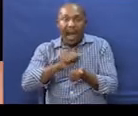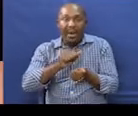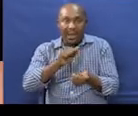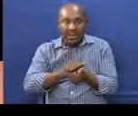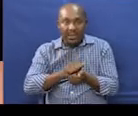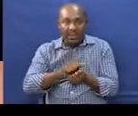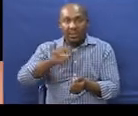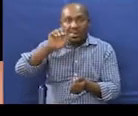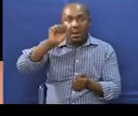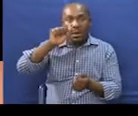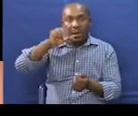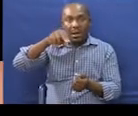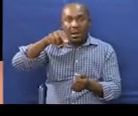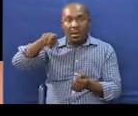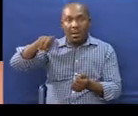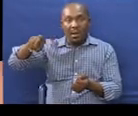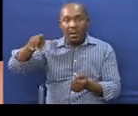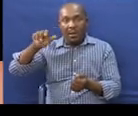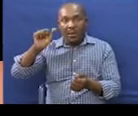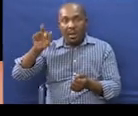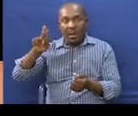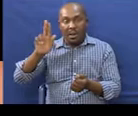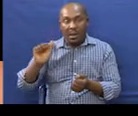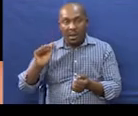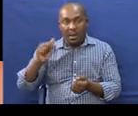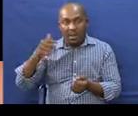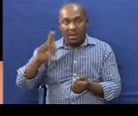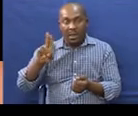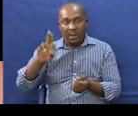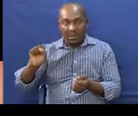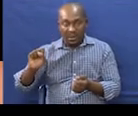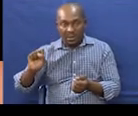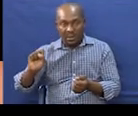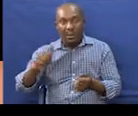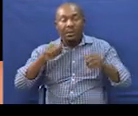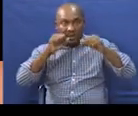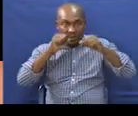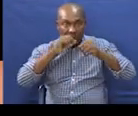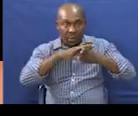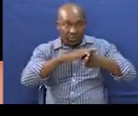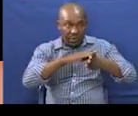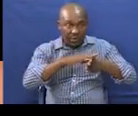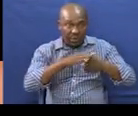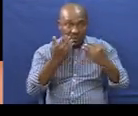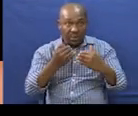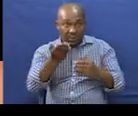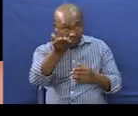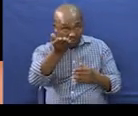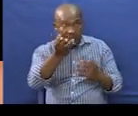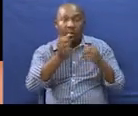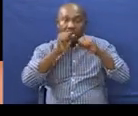Consider the apparatus used. So you have to mention the apparatus. For example, a test